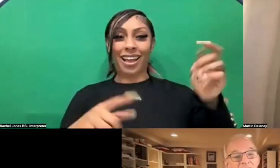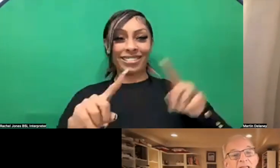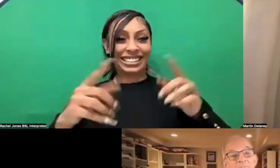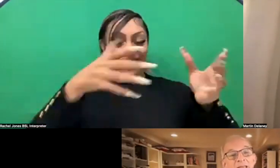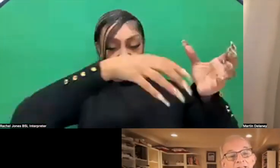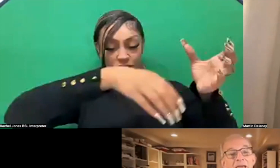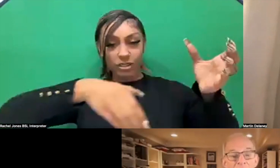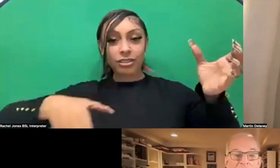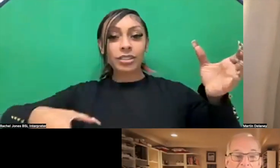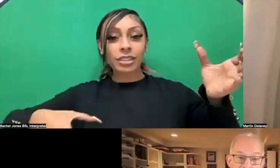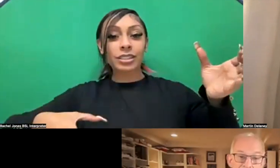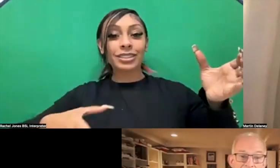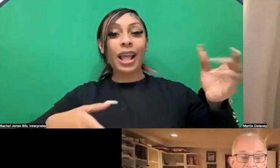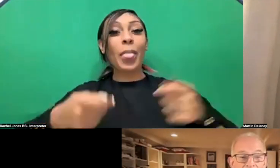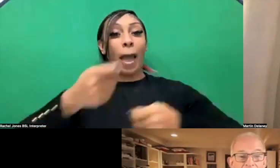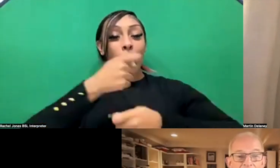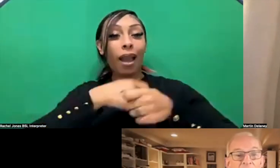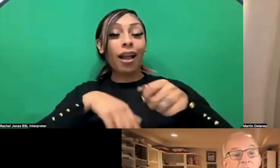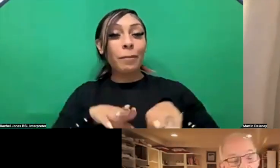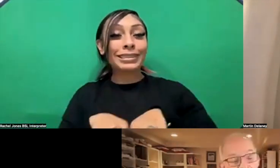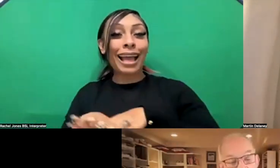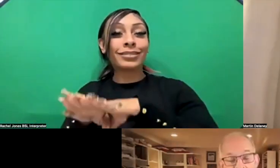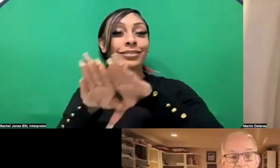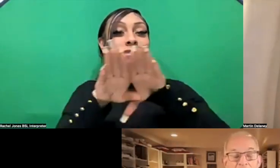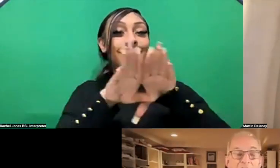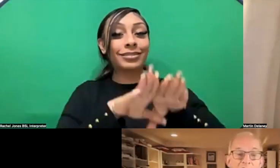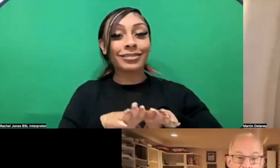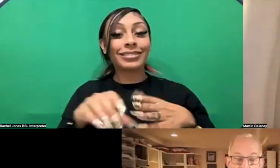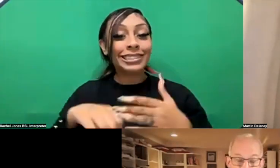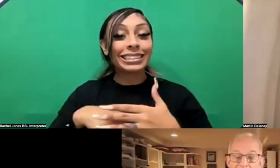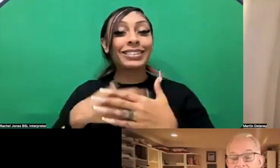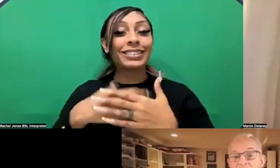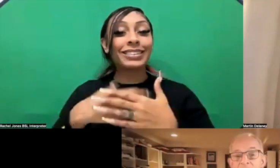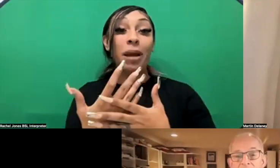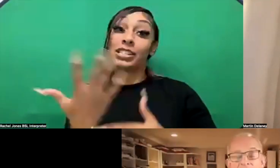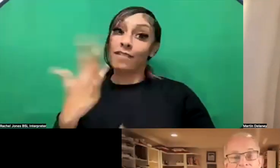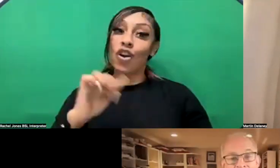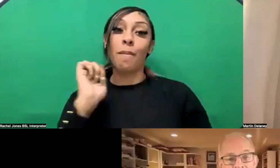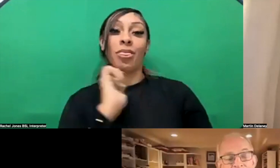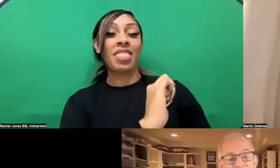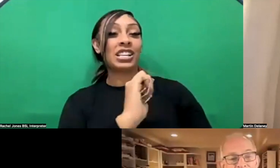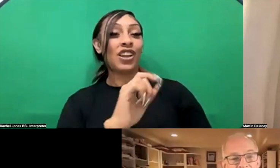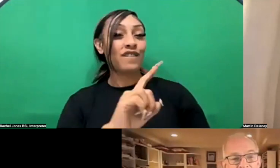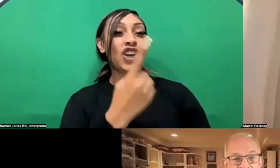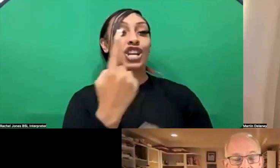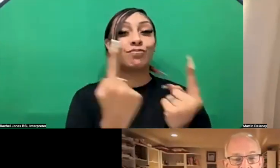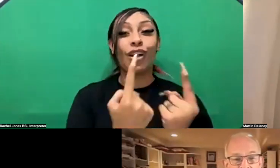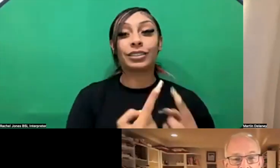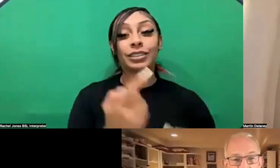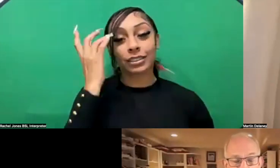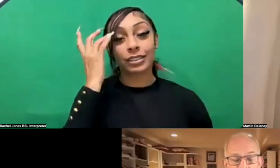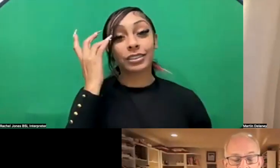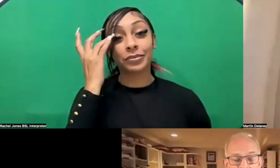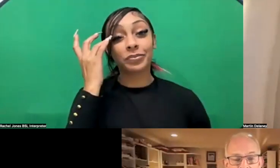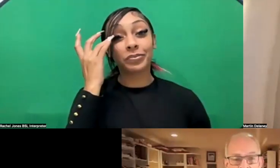It became a standard interface. Yeah, with people developing gestures for that interface. Yeah, we still see that